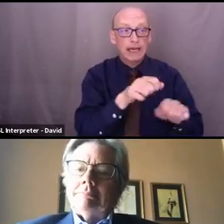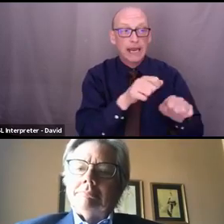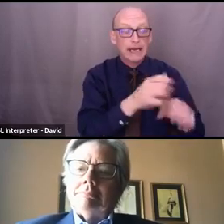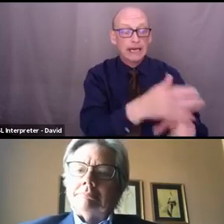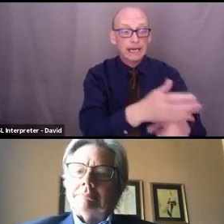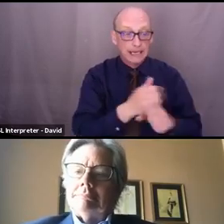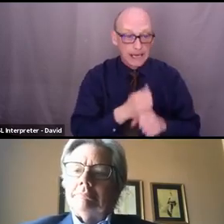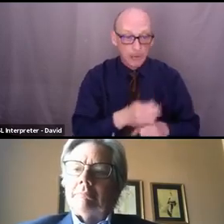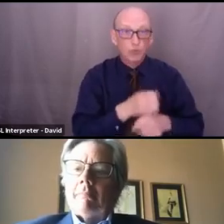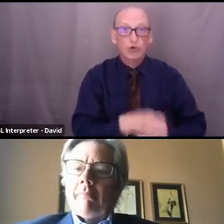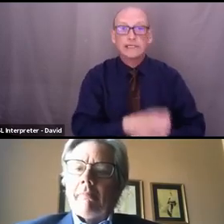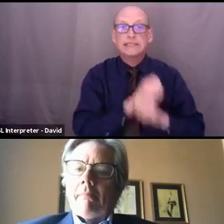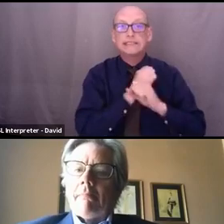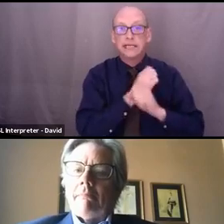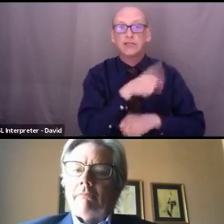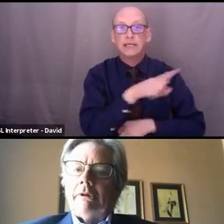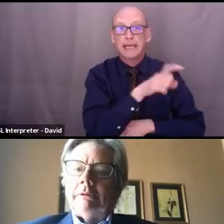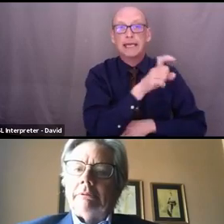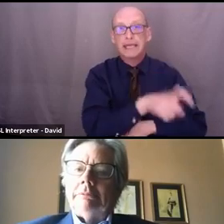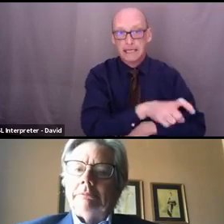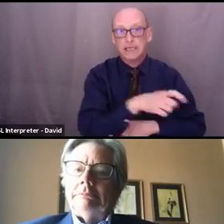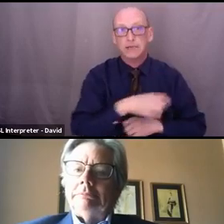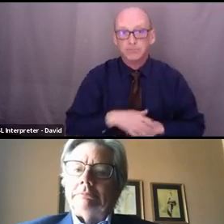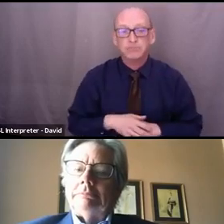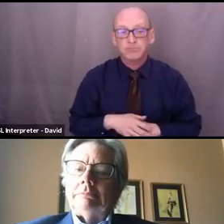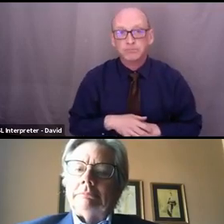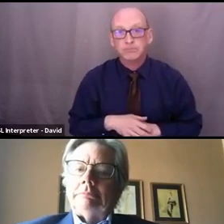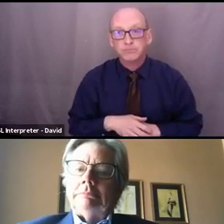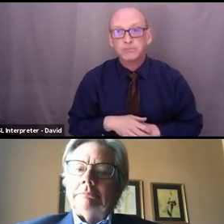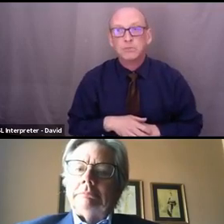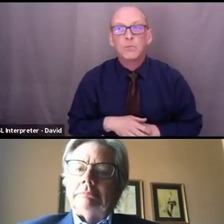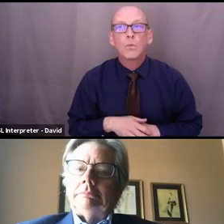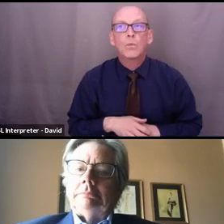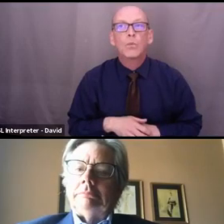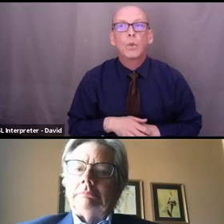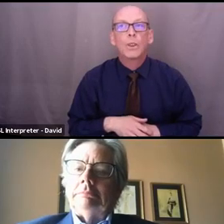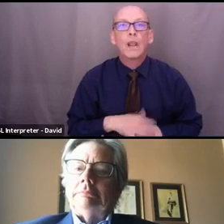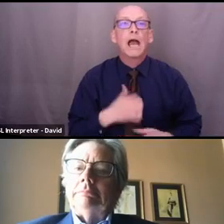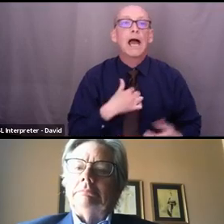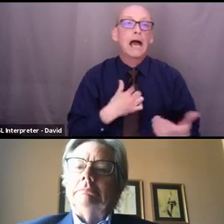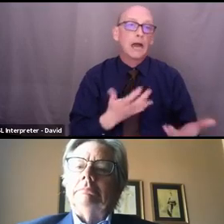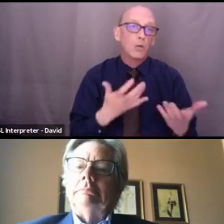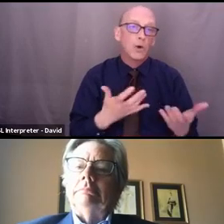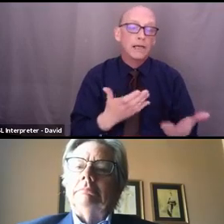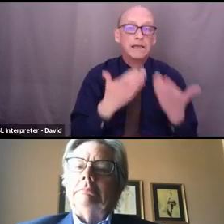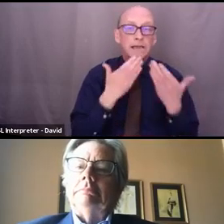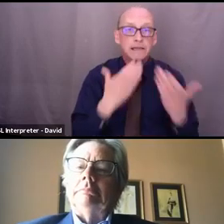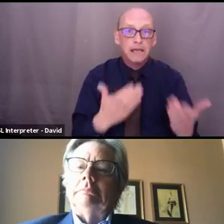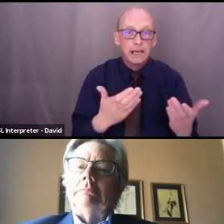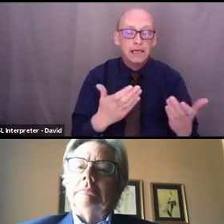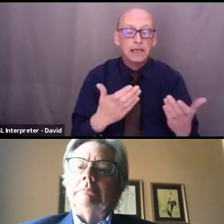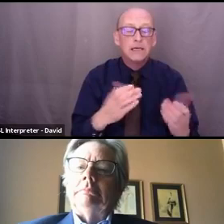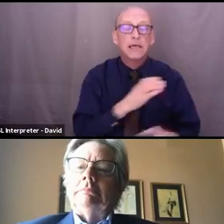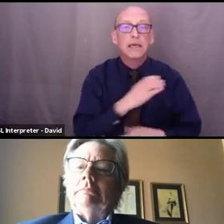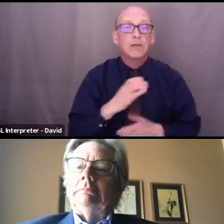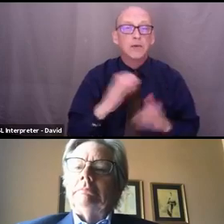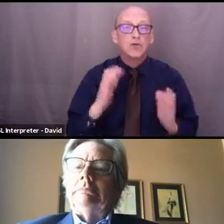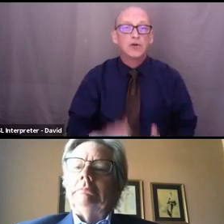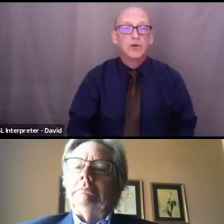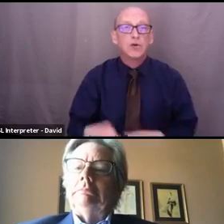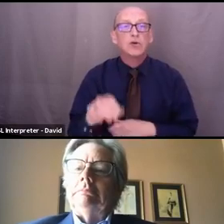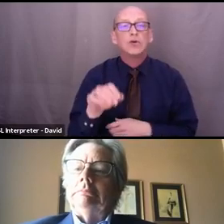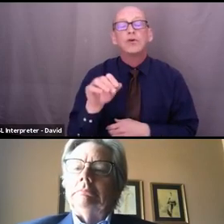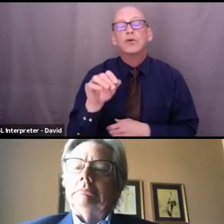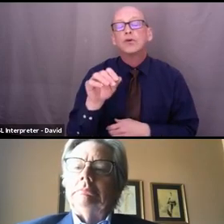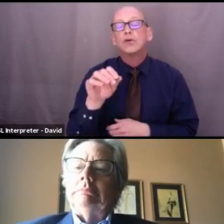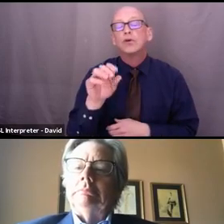protection that they need. I want to particularly thank Commissioner Guzinski. Eric, thank